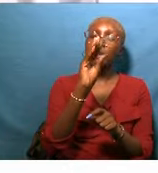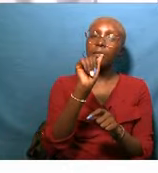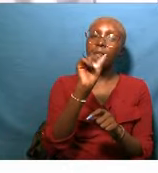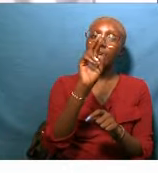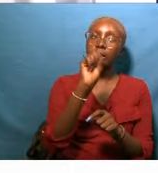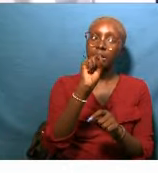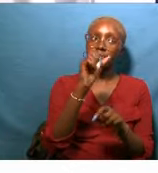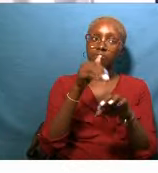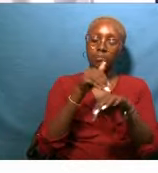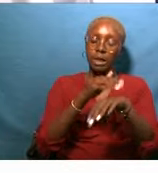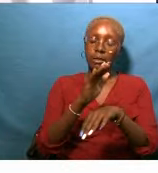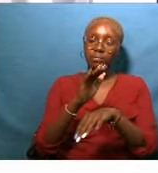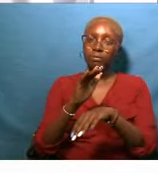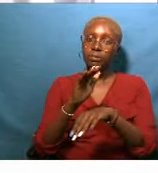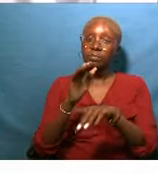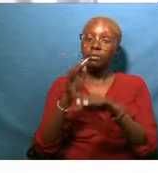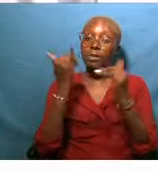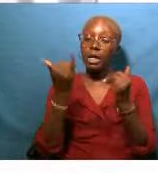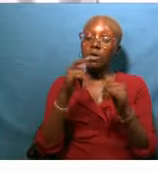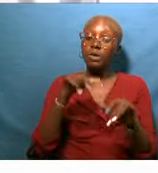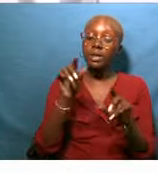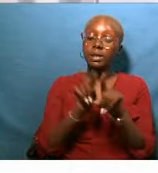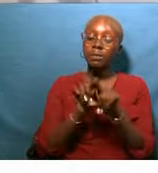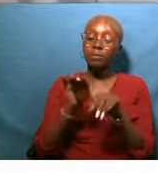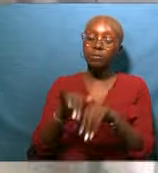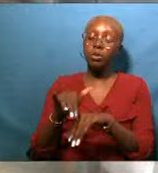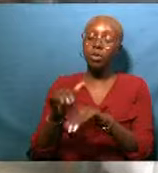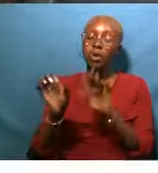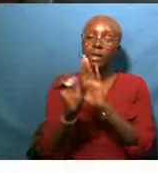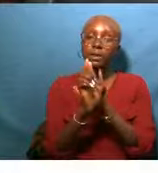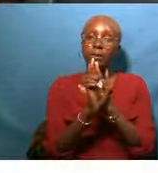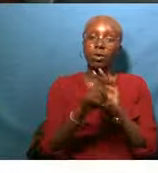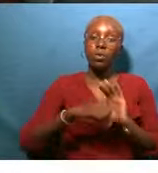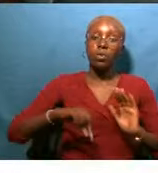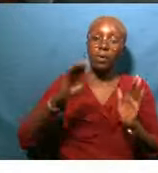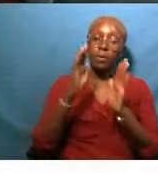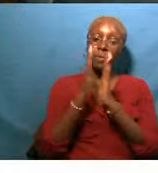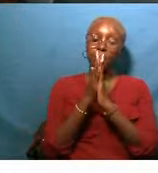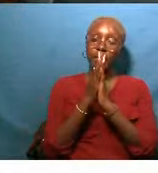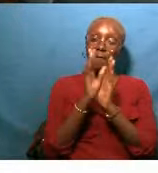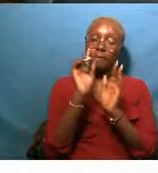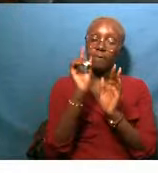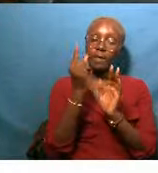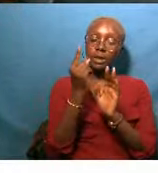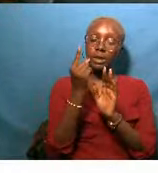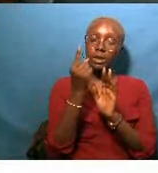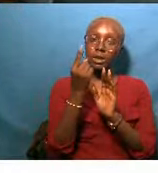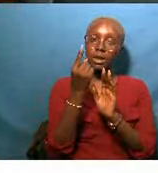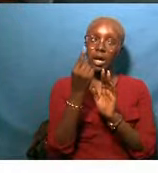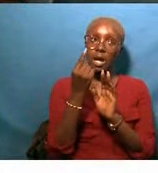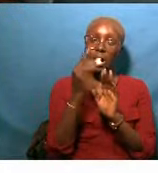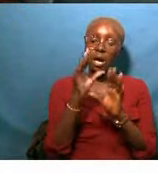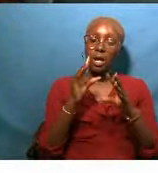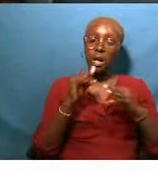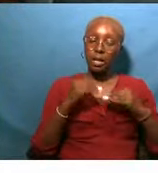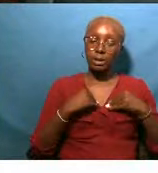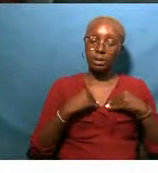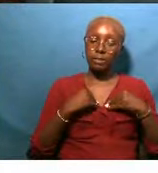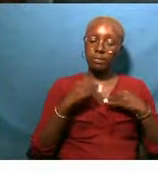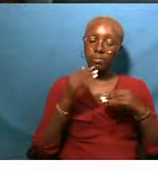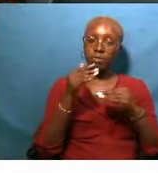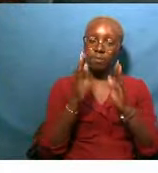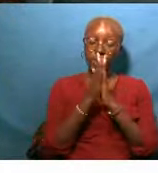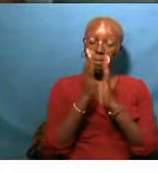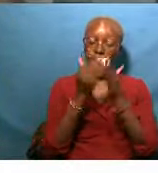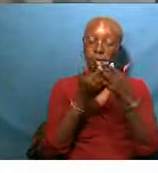the example of our Lord Jesus Christ and his apostles, we must pray before accepting and sending this